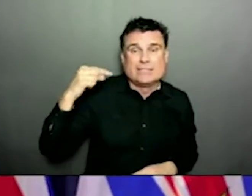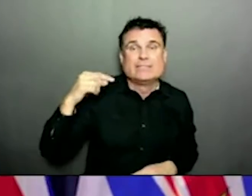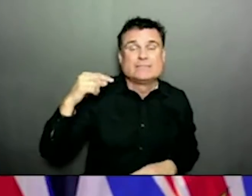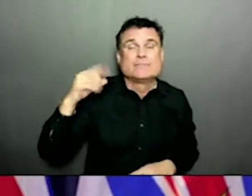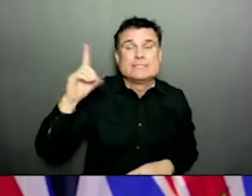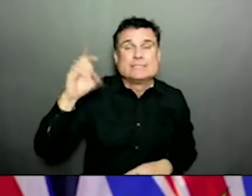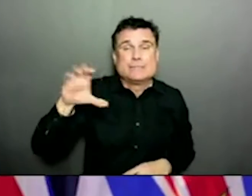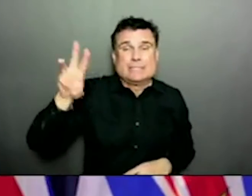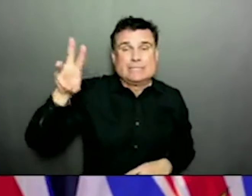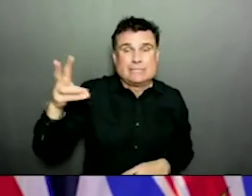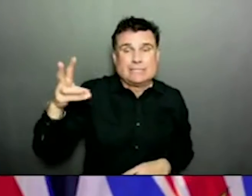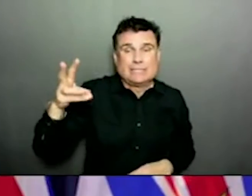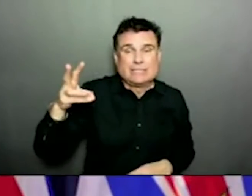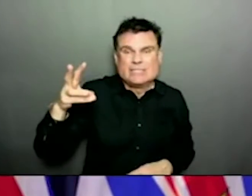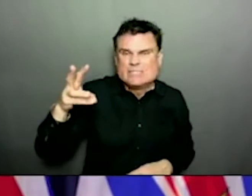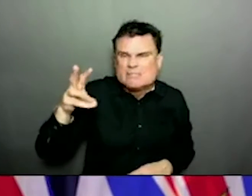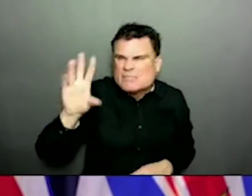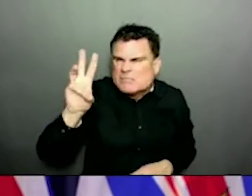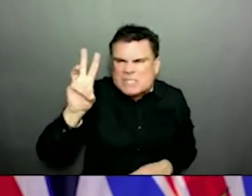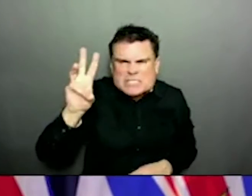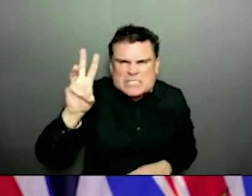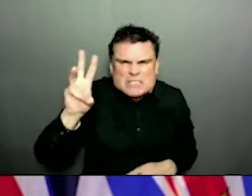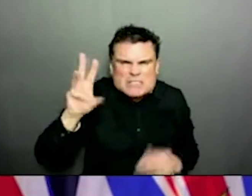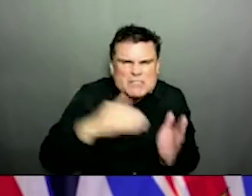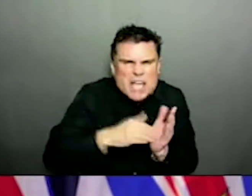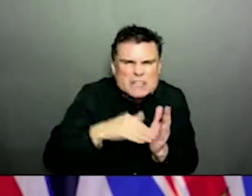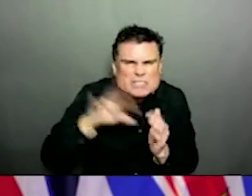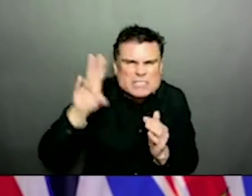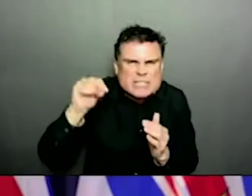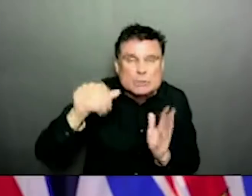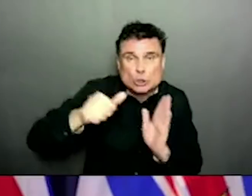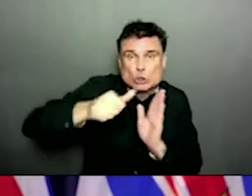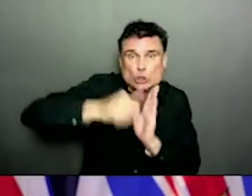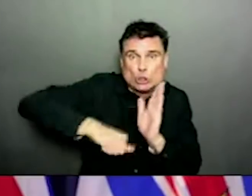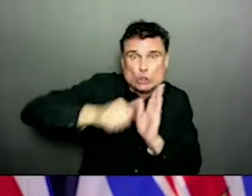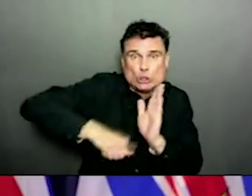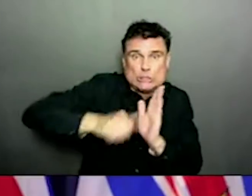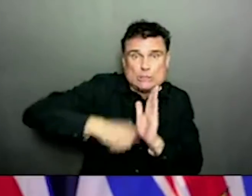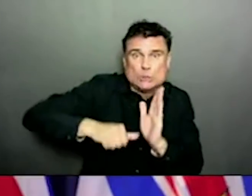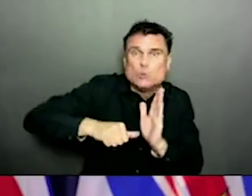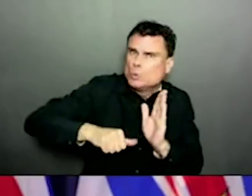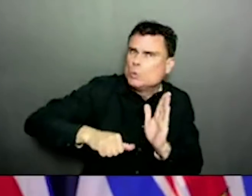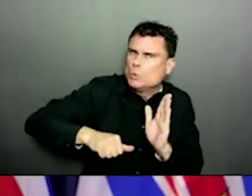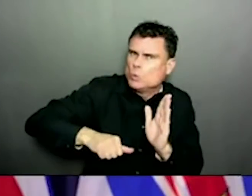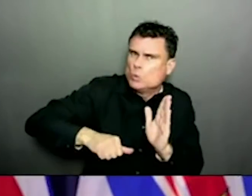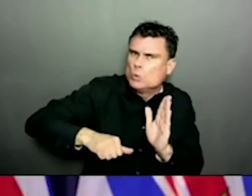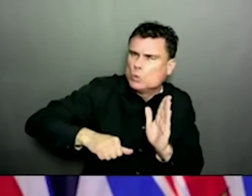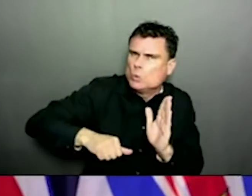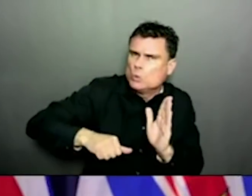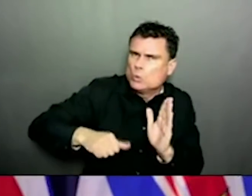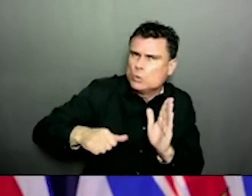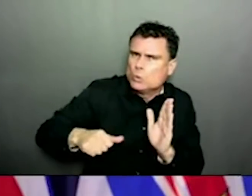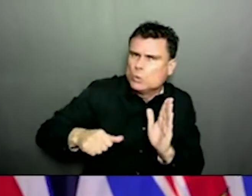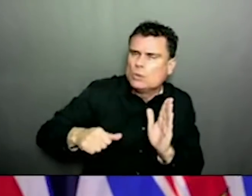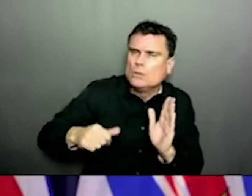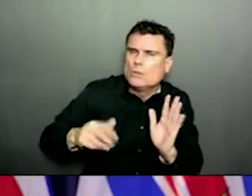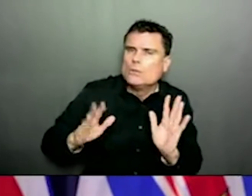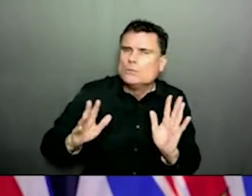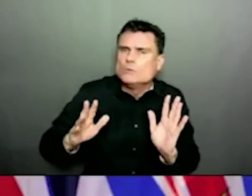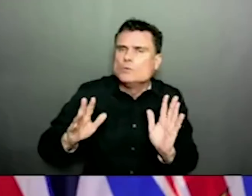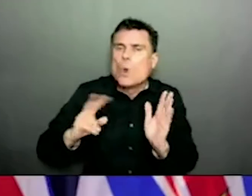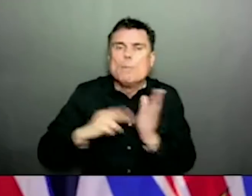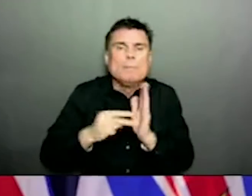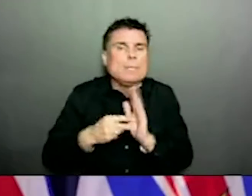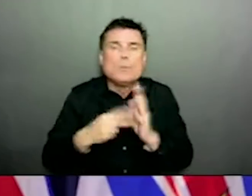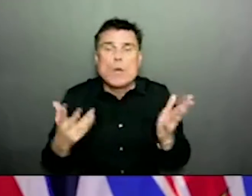period at any time. So obviously, if we needed to deal, especially for surgeries that require ICU or